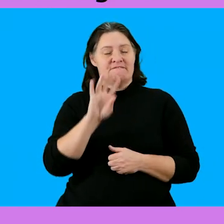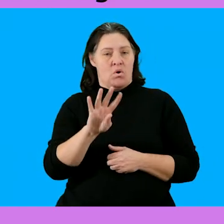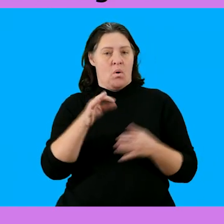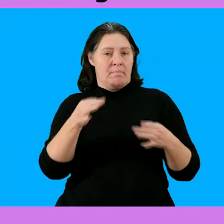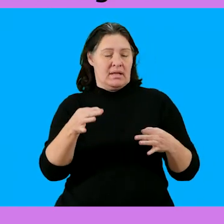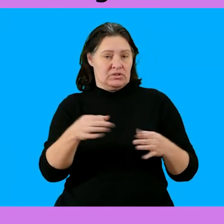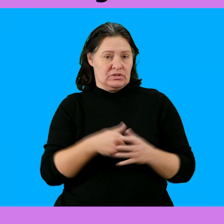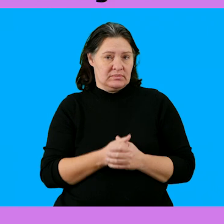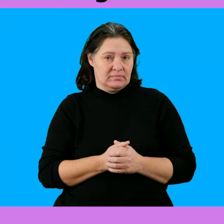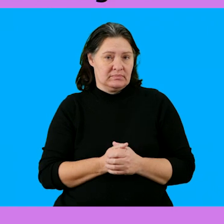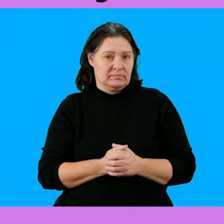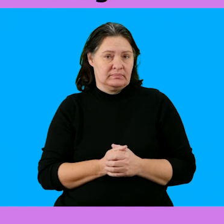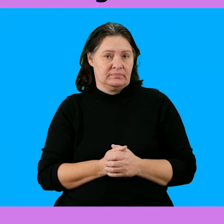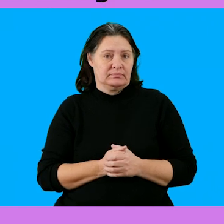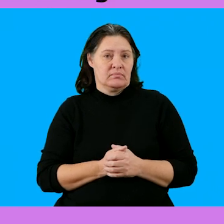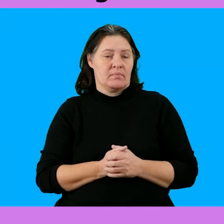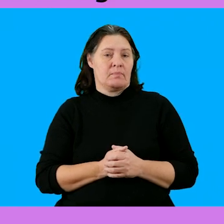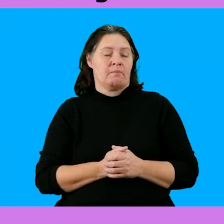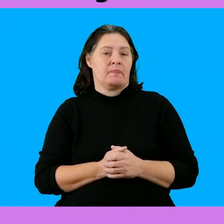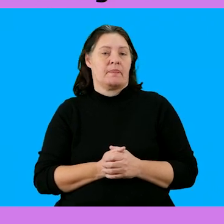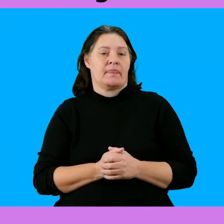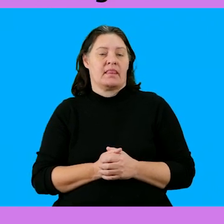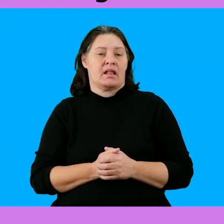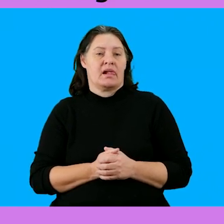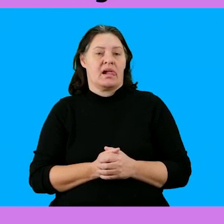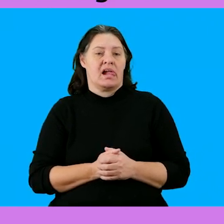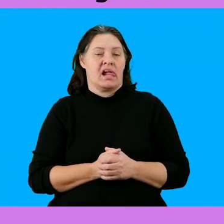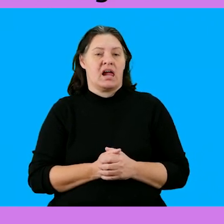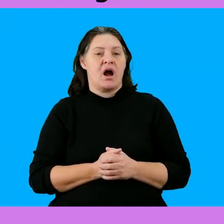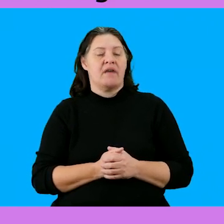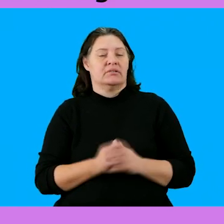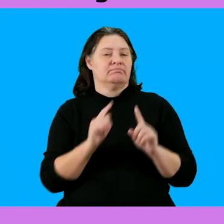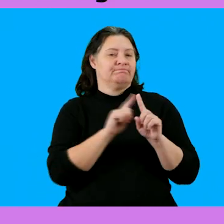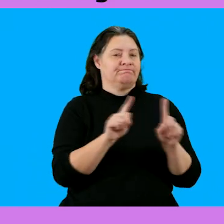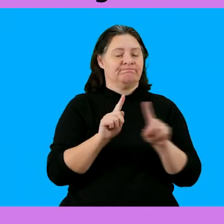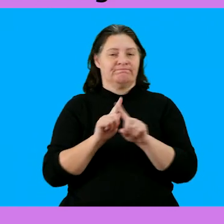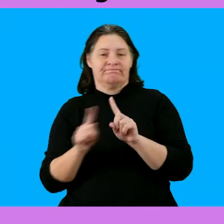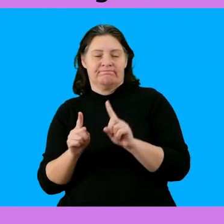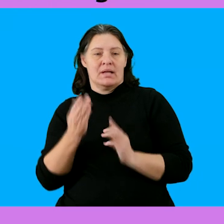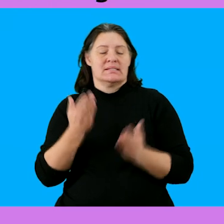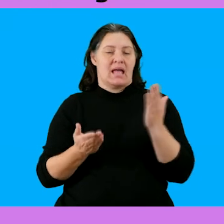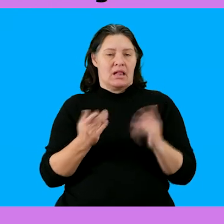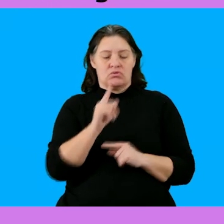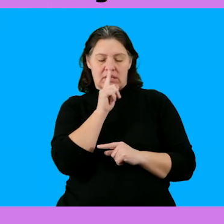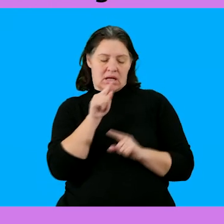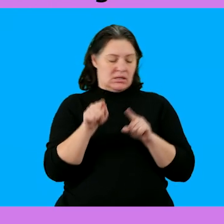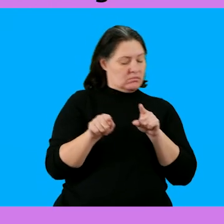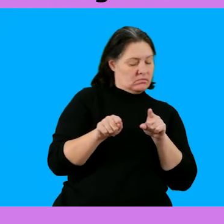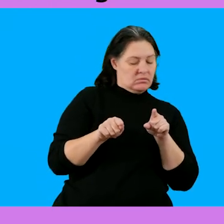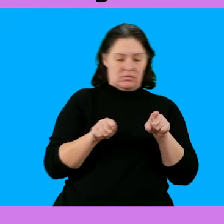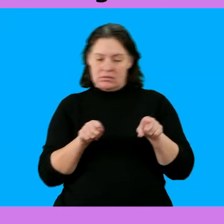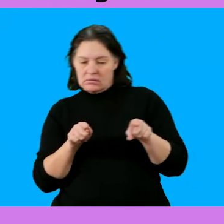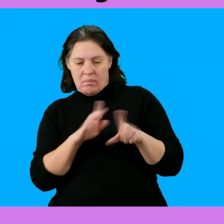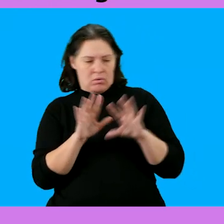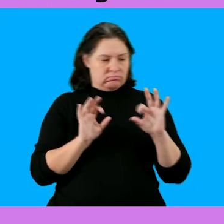the A4 page. All right. So basically, we must work with two different types of scales in order to see which